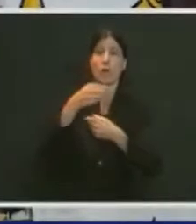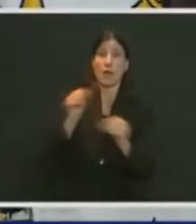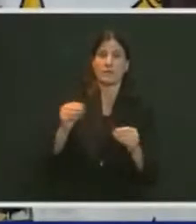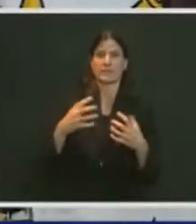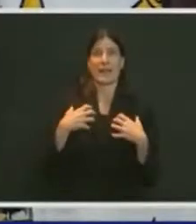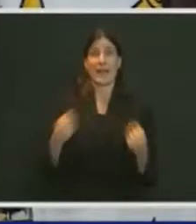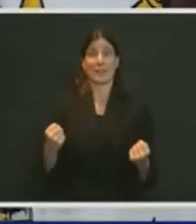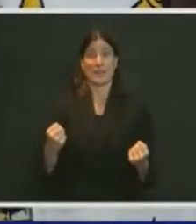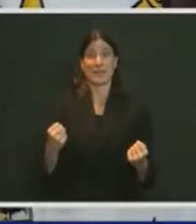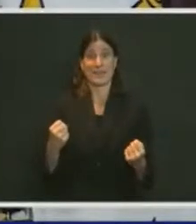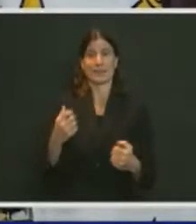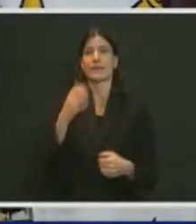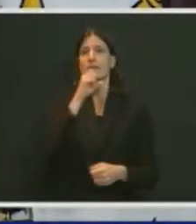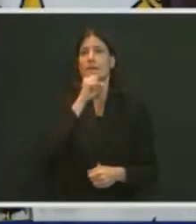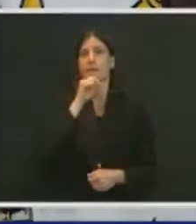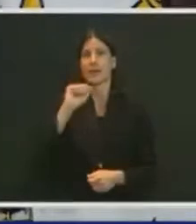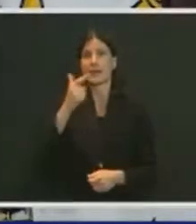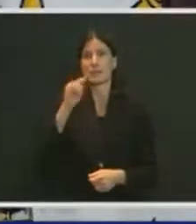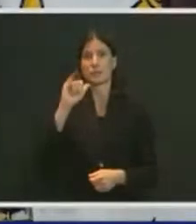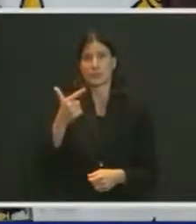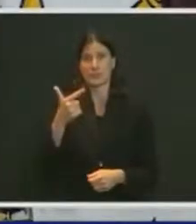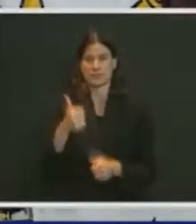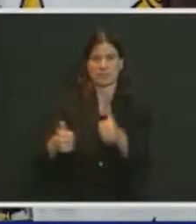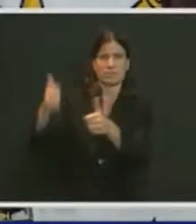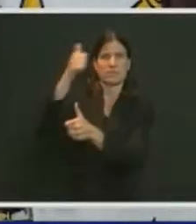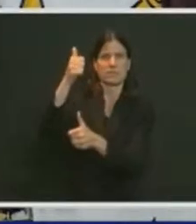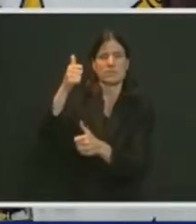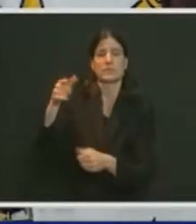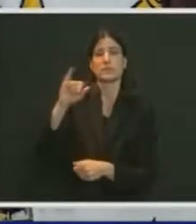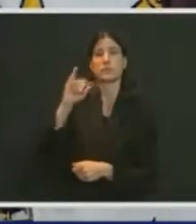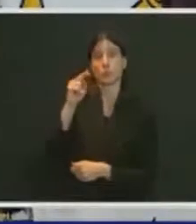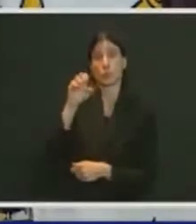You can submit a question to us at